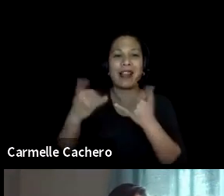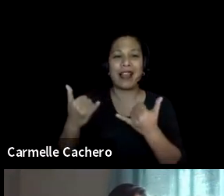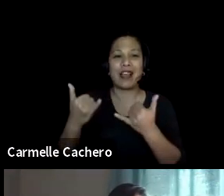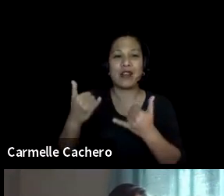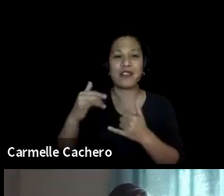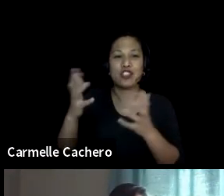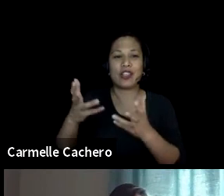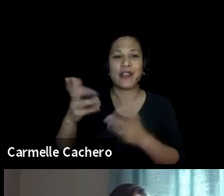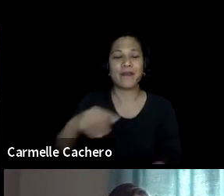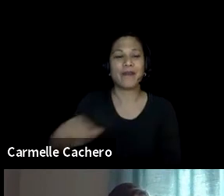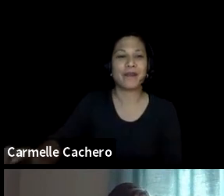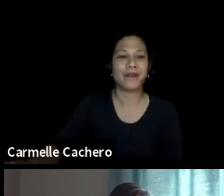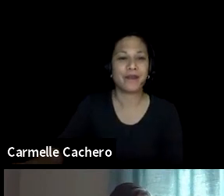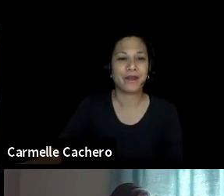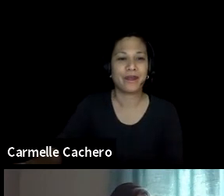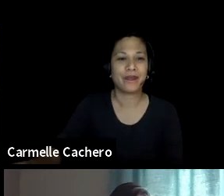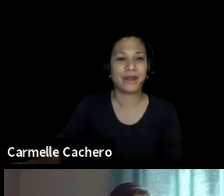the box.